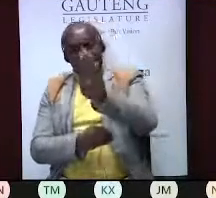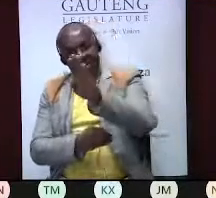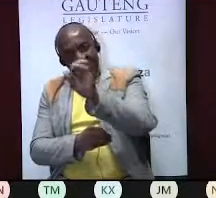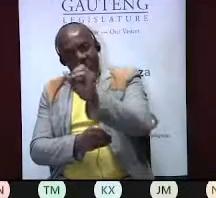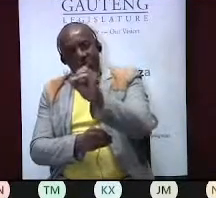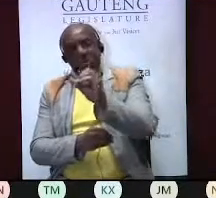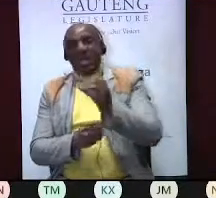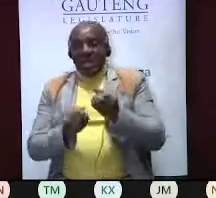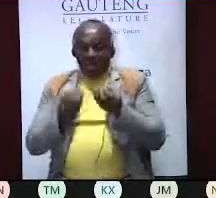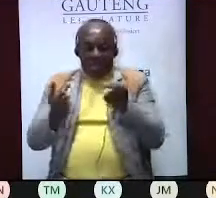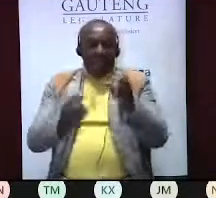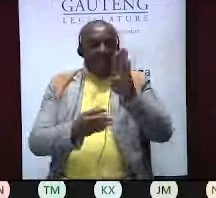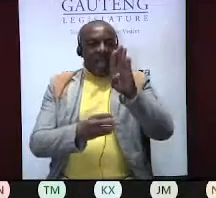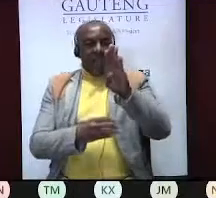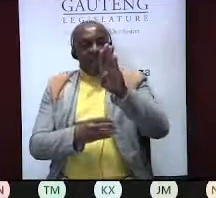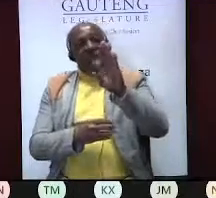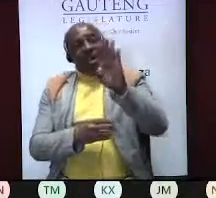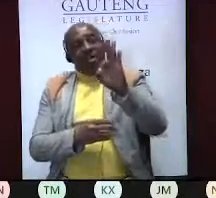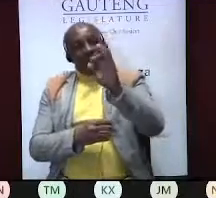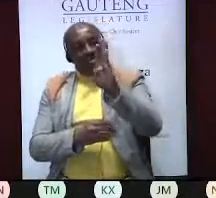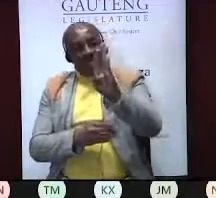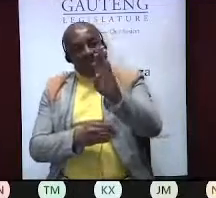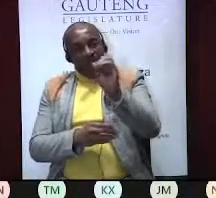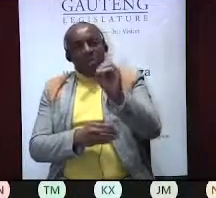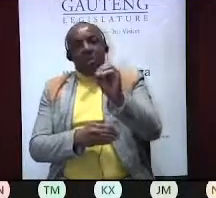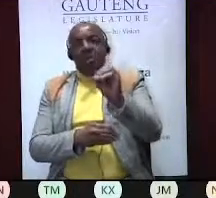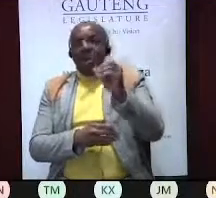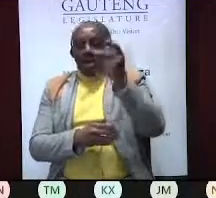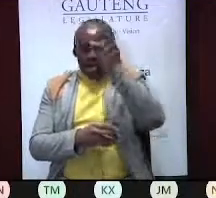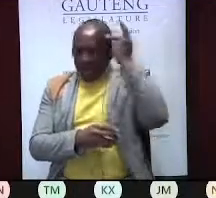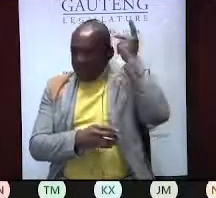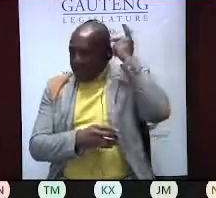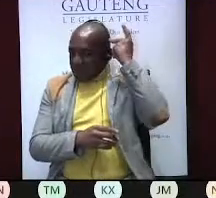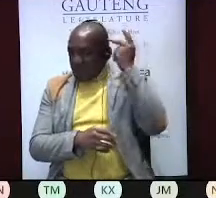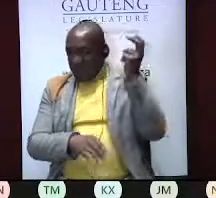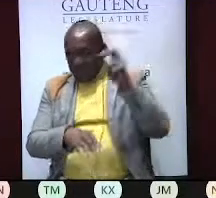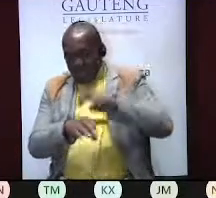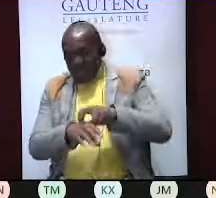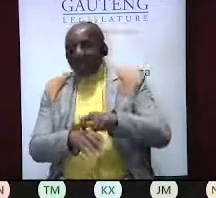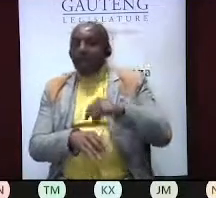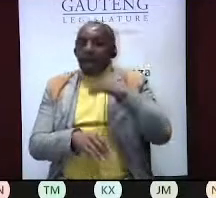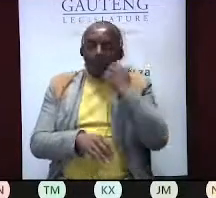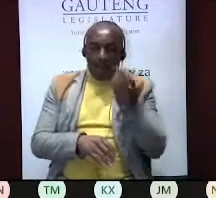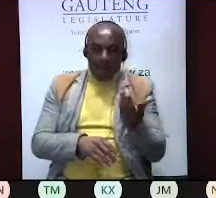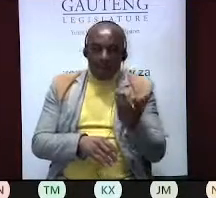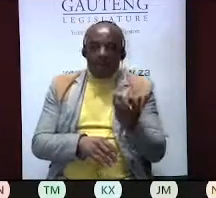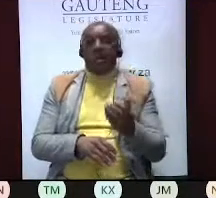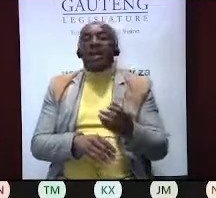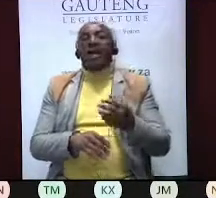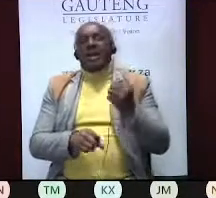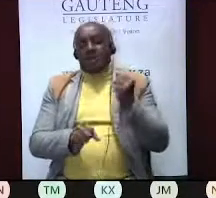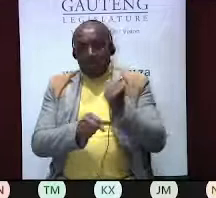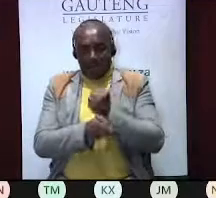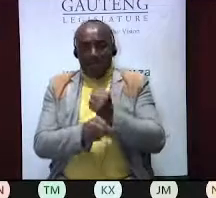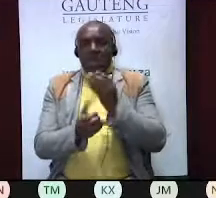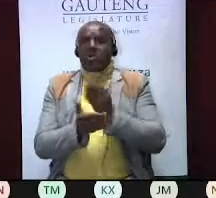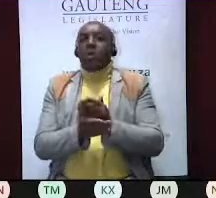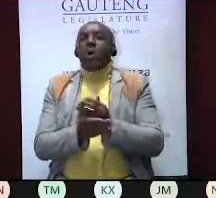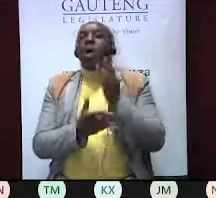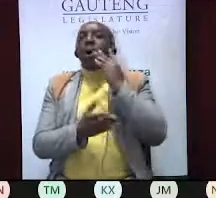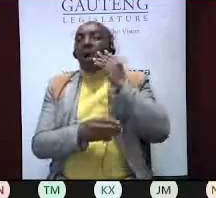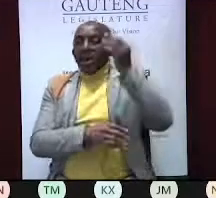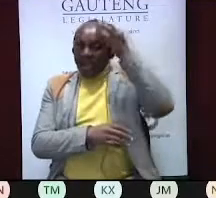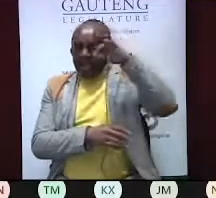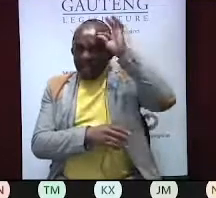give faith-based organization the recognition that they deserve. And also ensure that even when